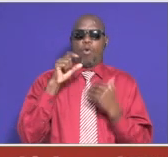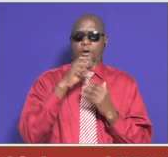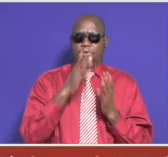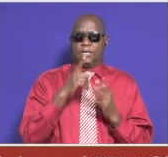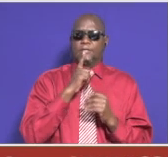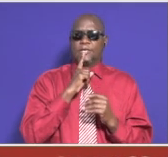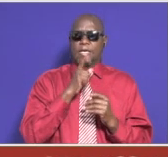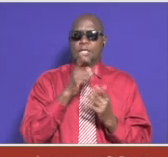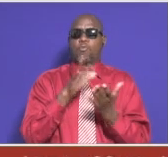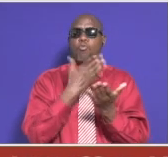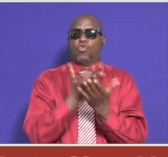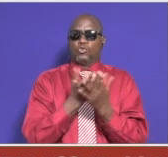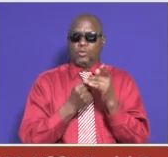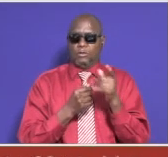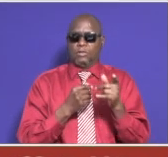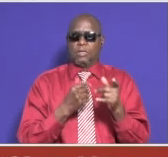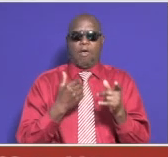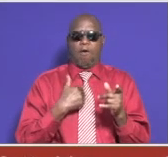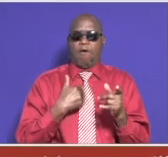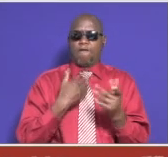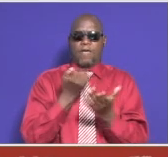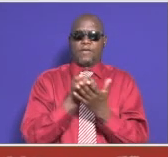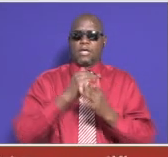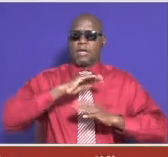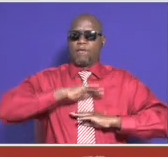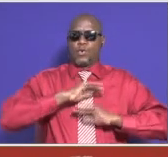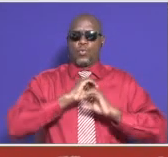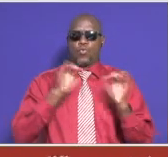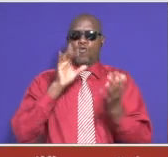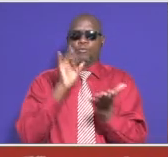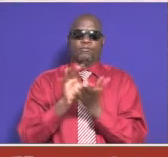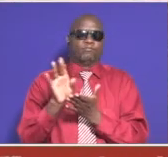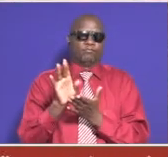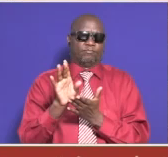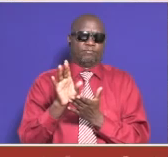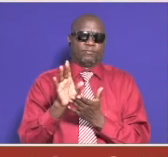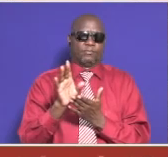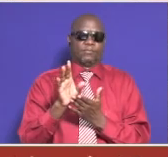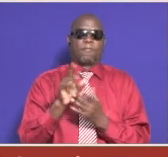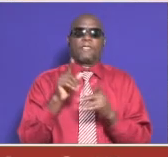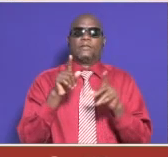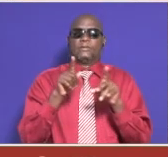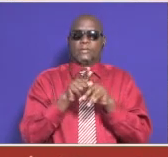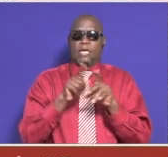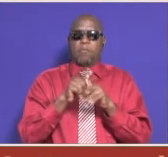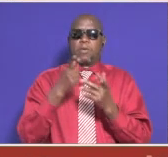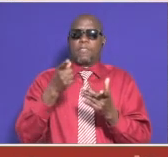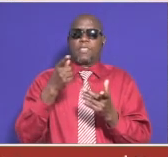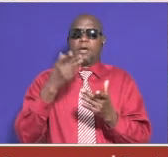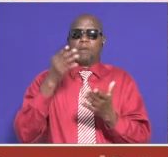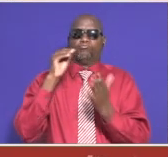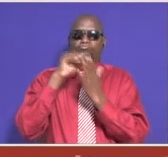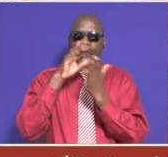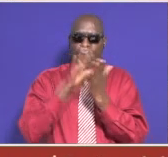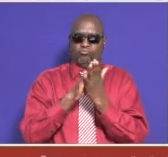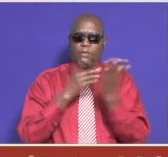the motion against Mwangaza did not hold enough evidence to warrant impeachment. In a subsequent post, Kuria accused 13 senators of